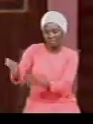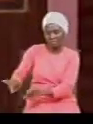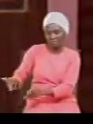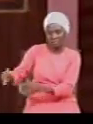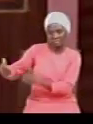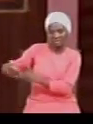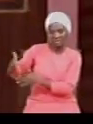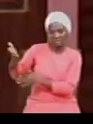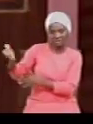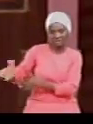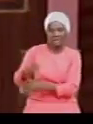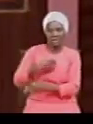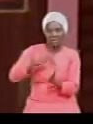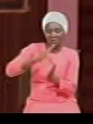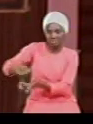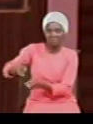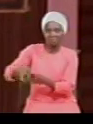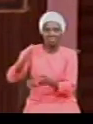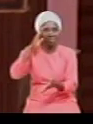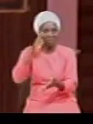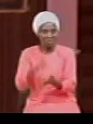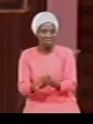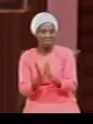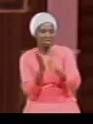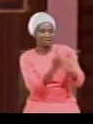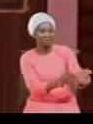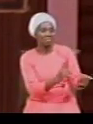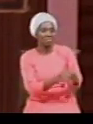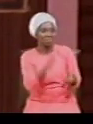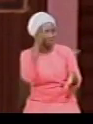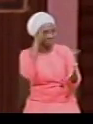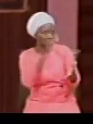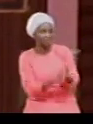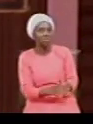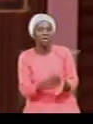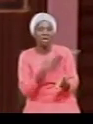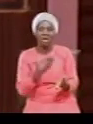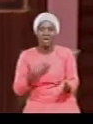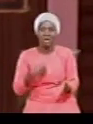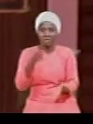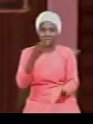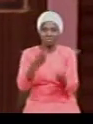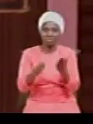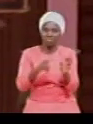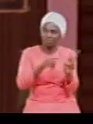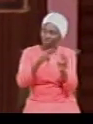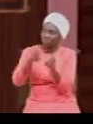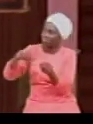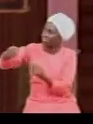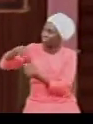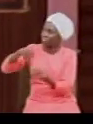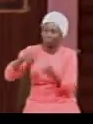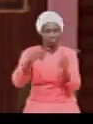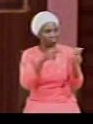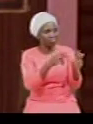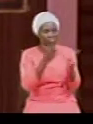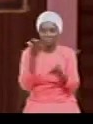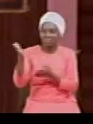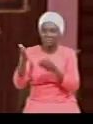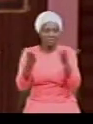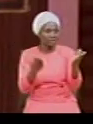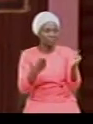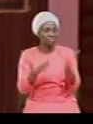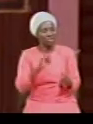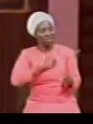there, throw it to your wife, throw it to your husband, and then you might look around here and there. I